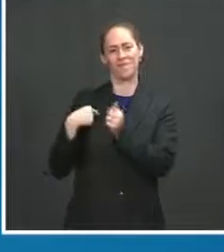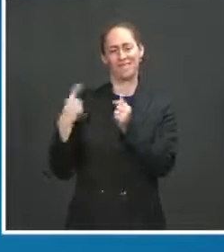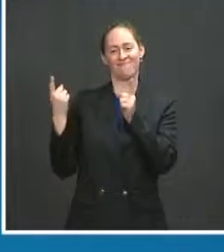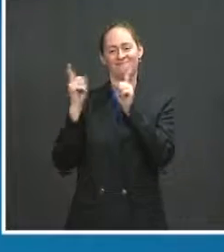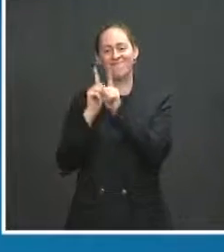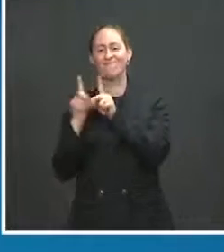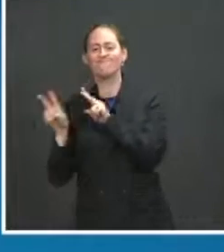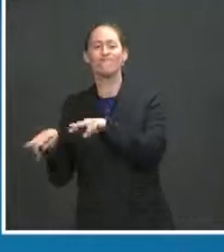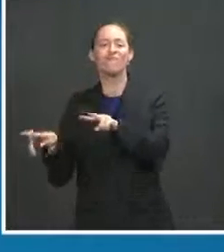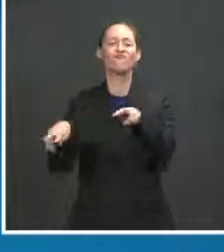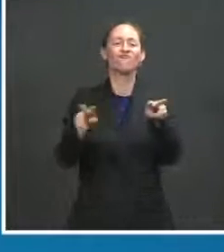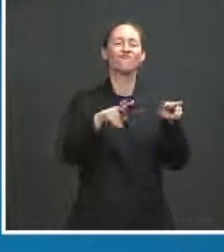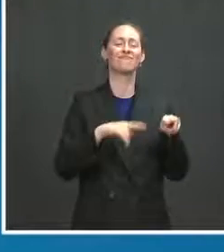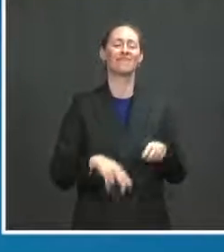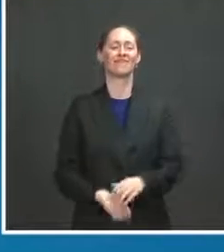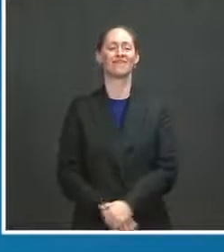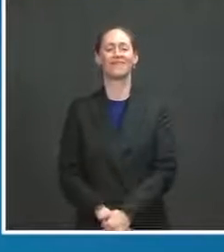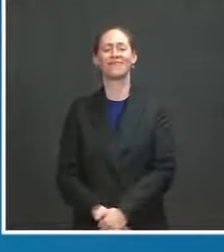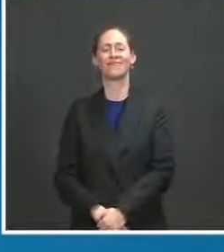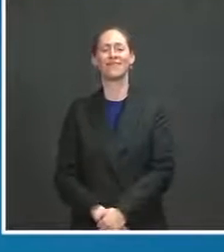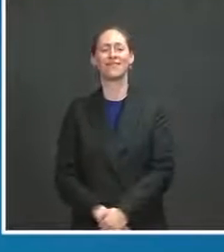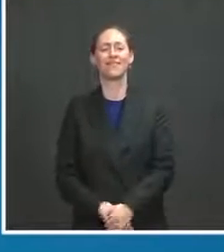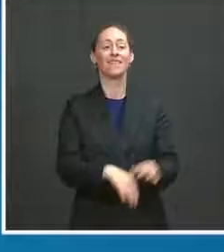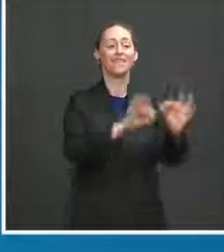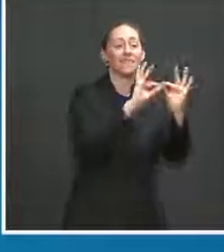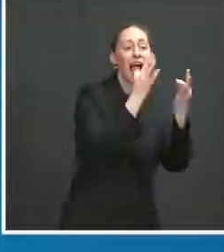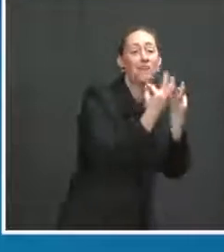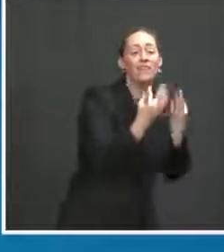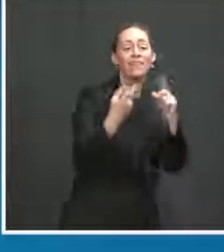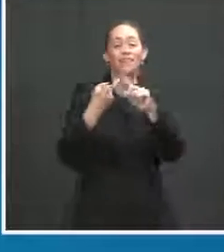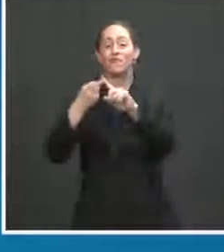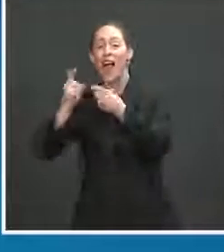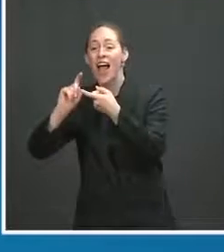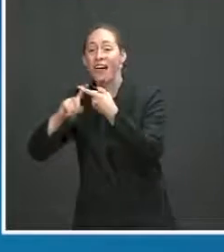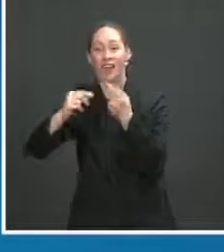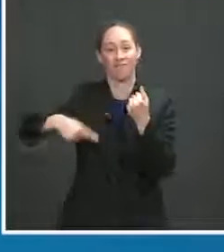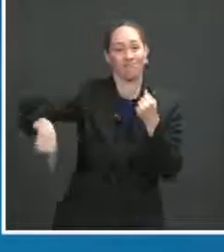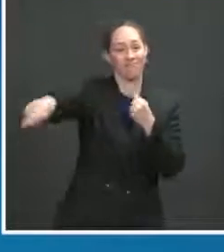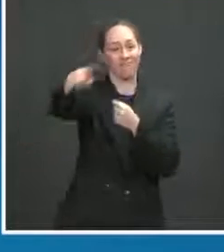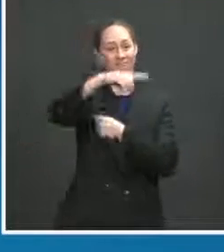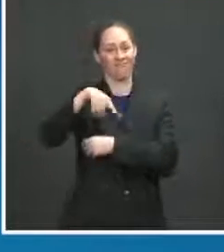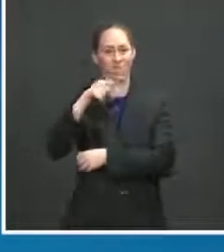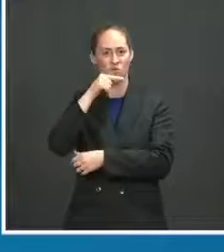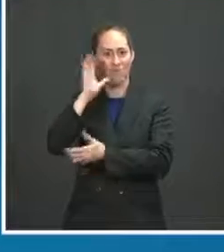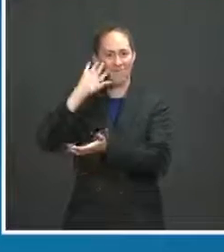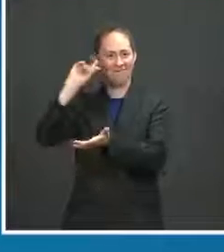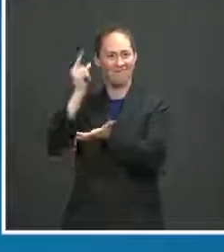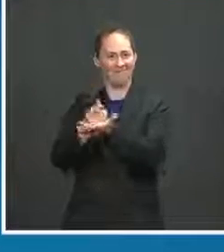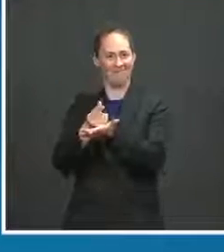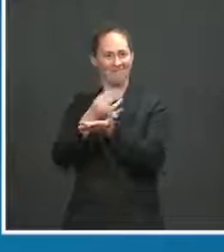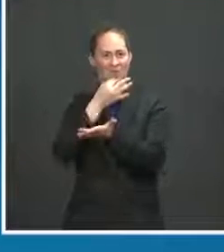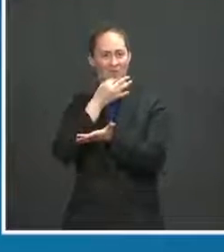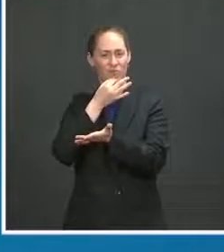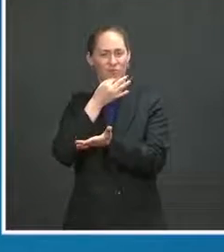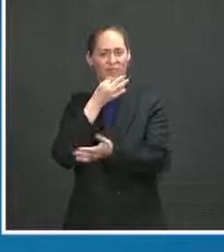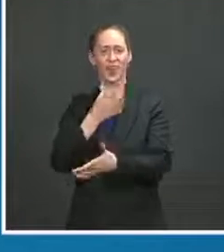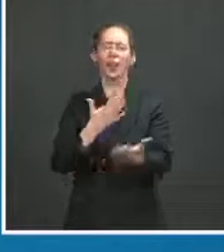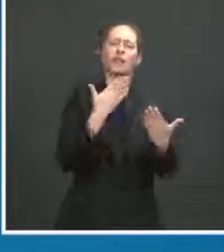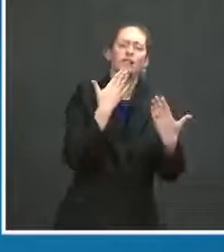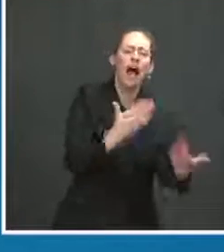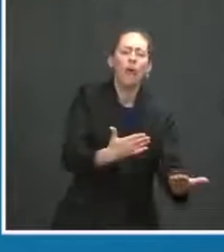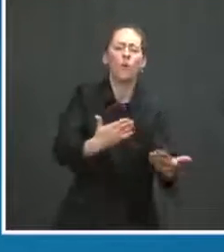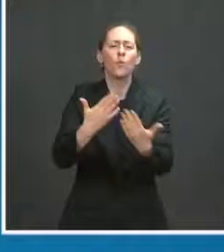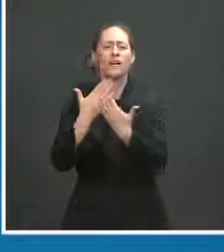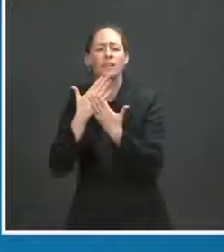Family and friends of these graduates, thank you for the sacrifices you have already